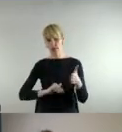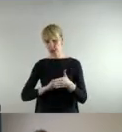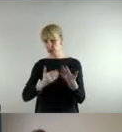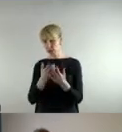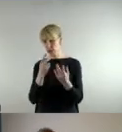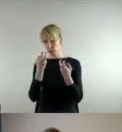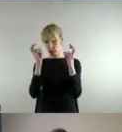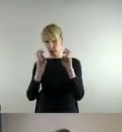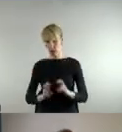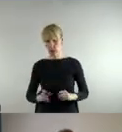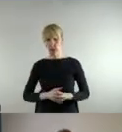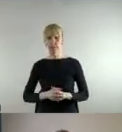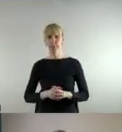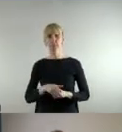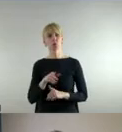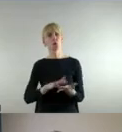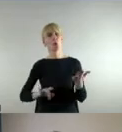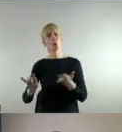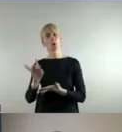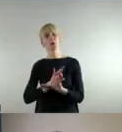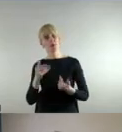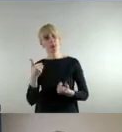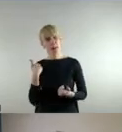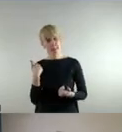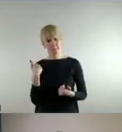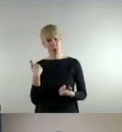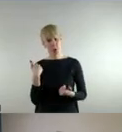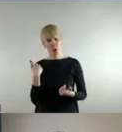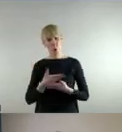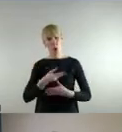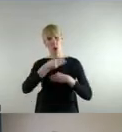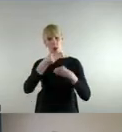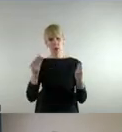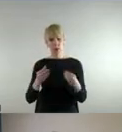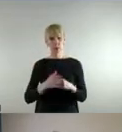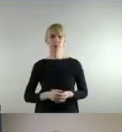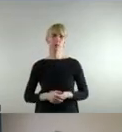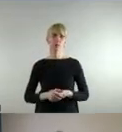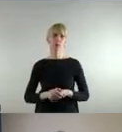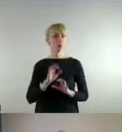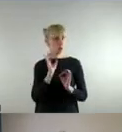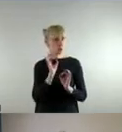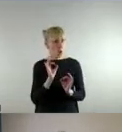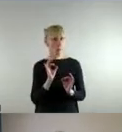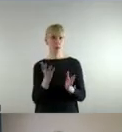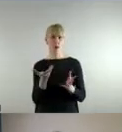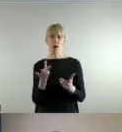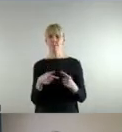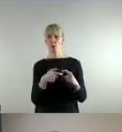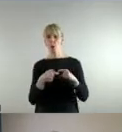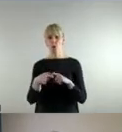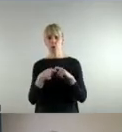in-house expertise with knowledge of the municipality. Yeah, and we had a wide use